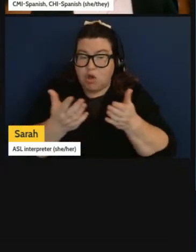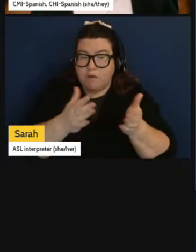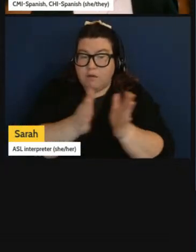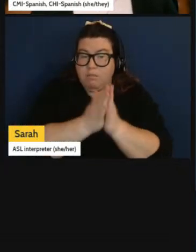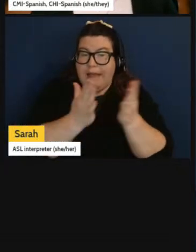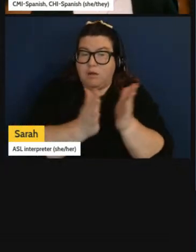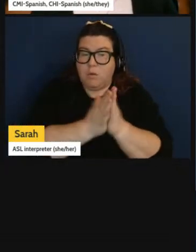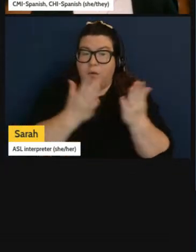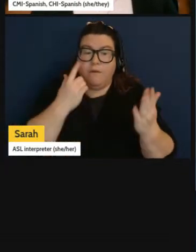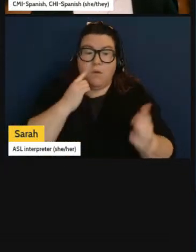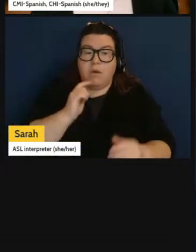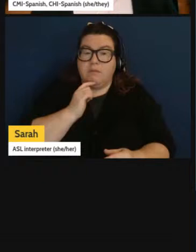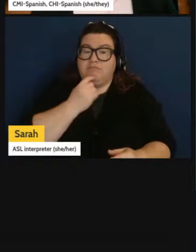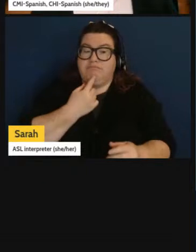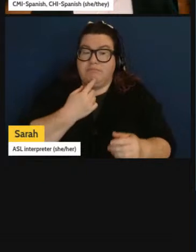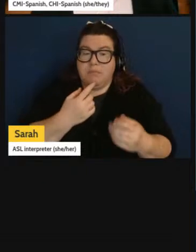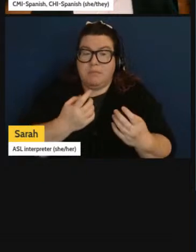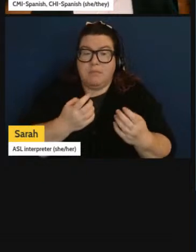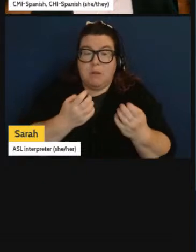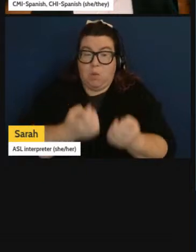for critical equipment,